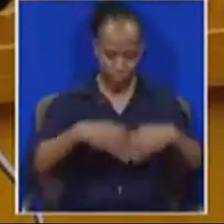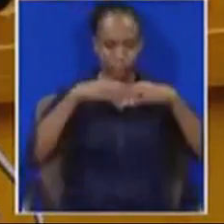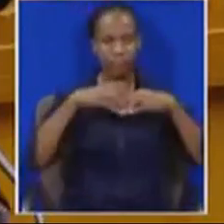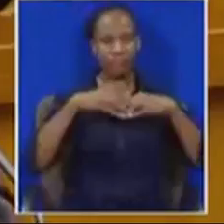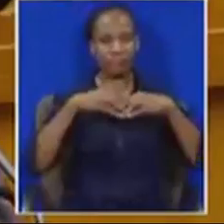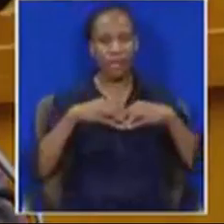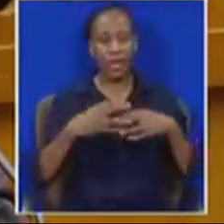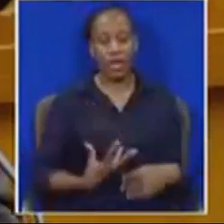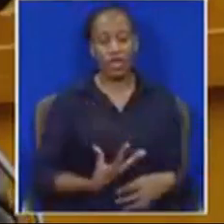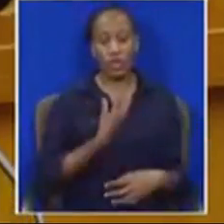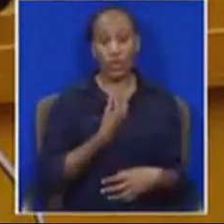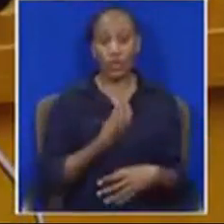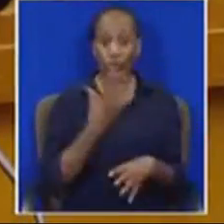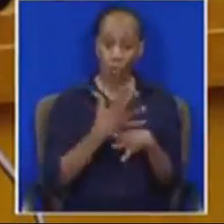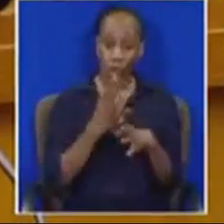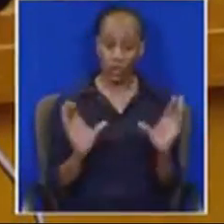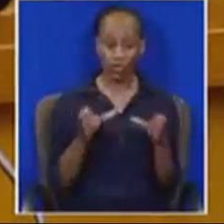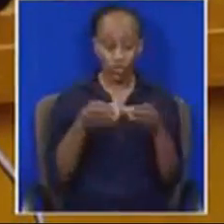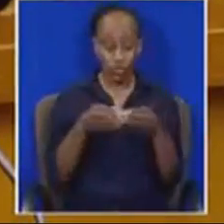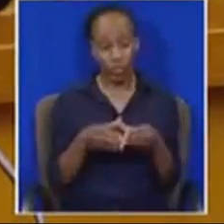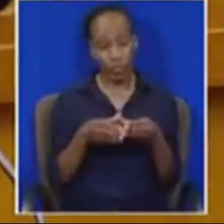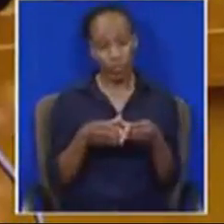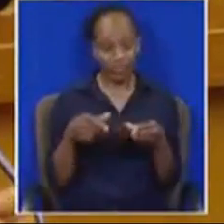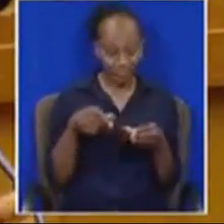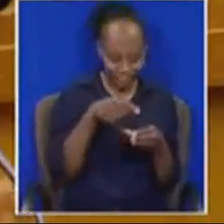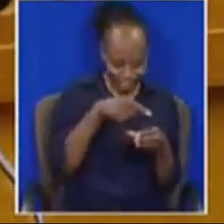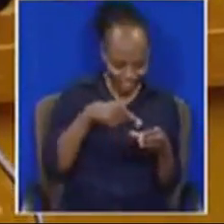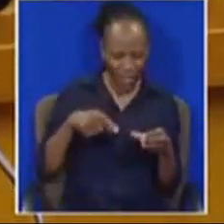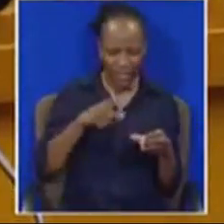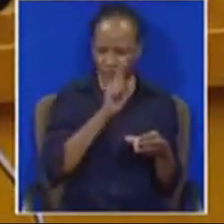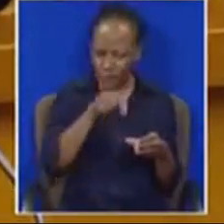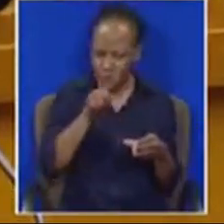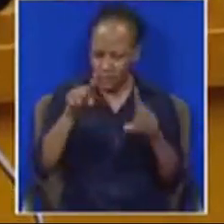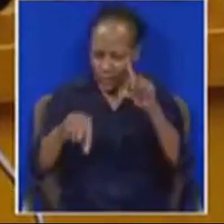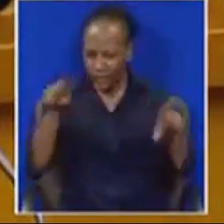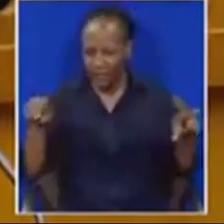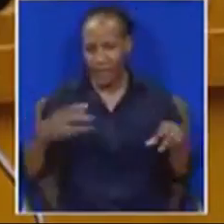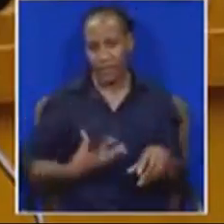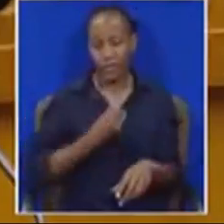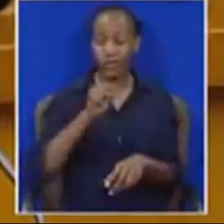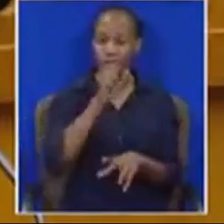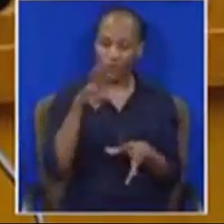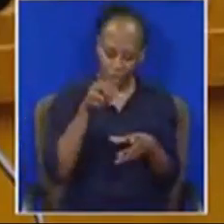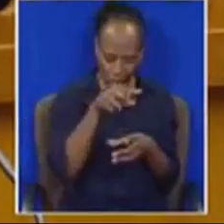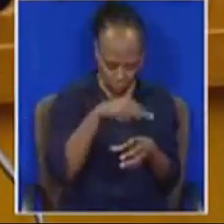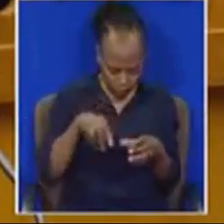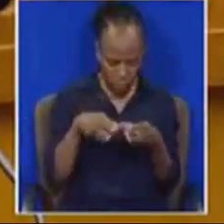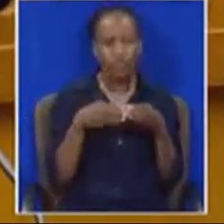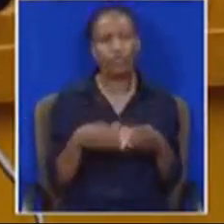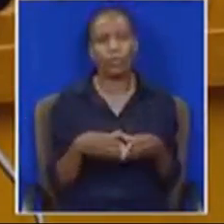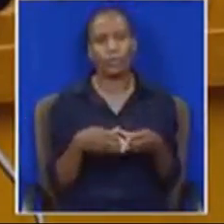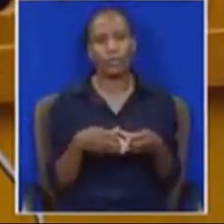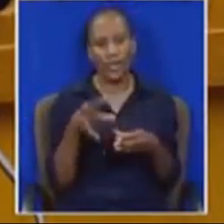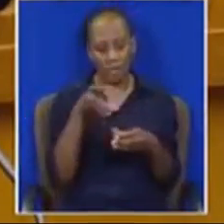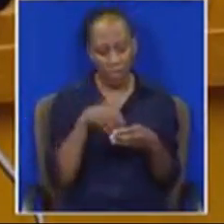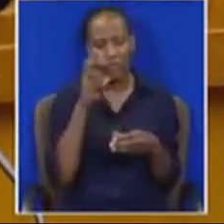youth working group that is representatives of all young South Africans to ensure that our policies